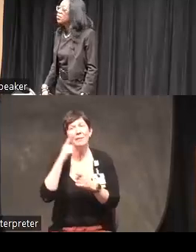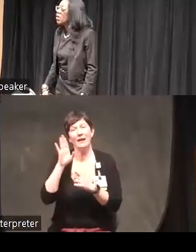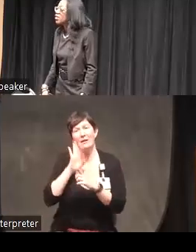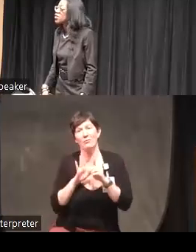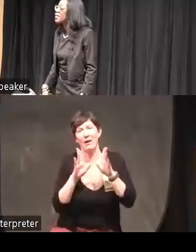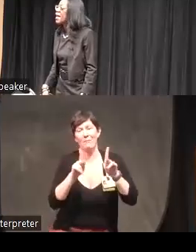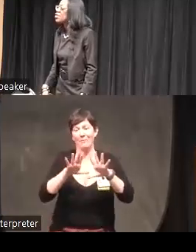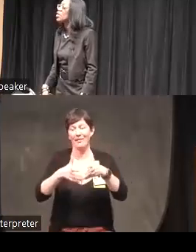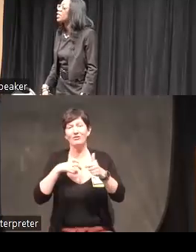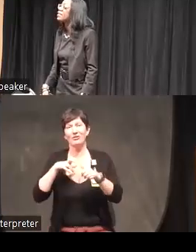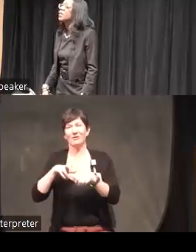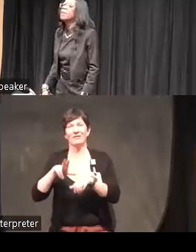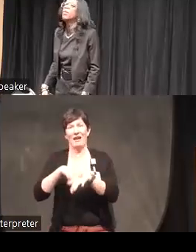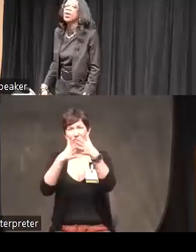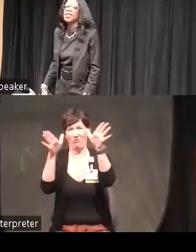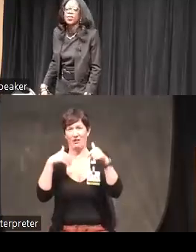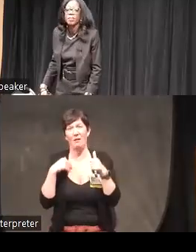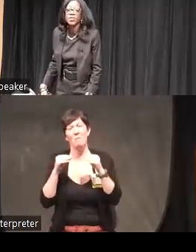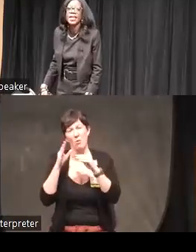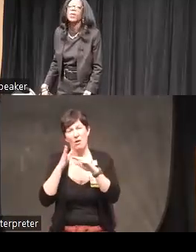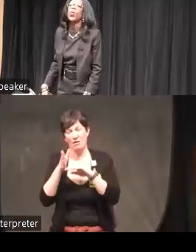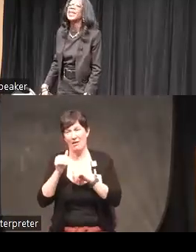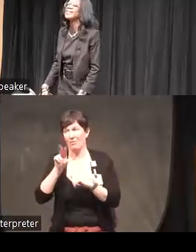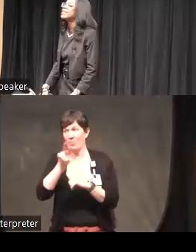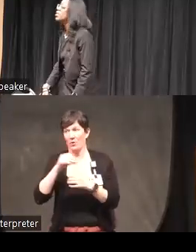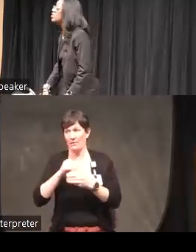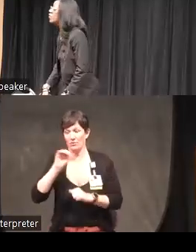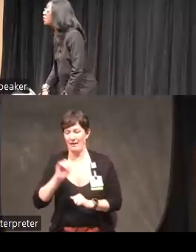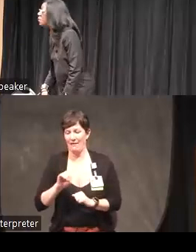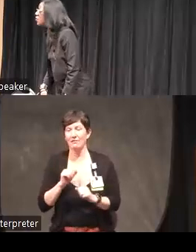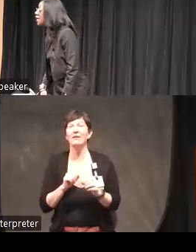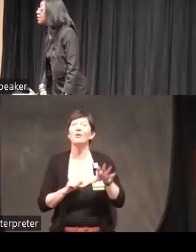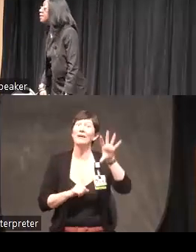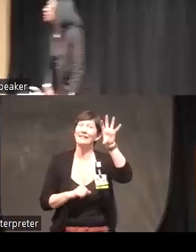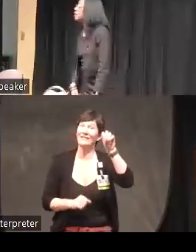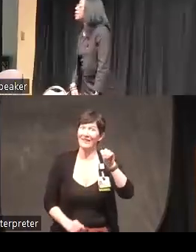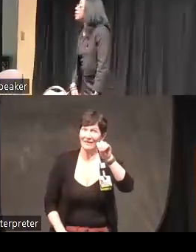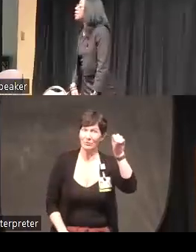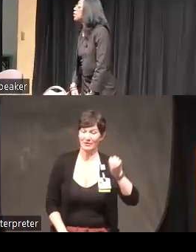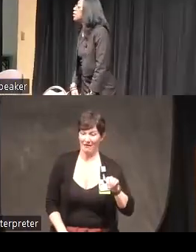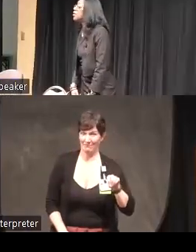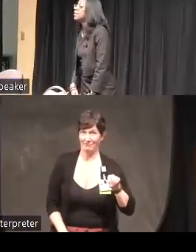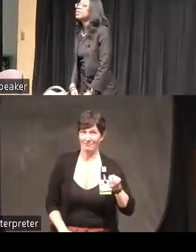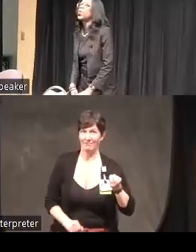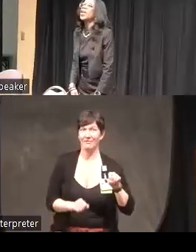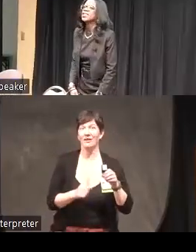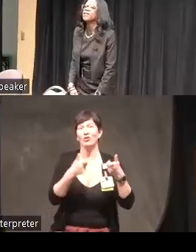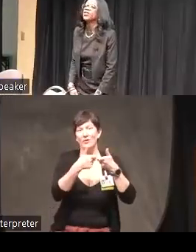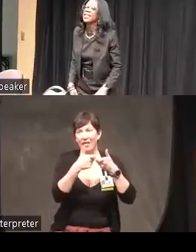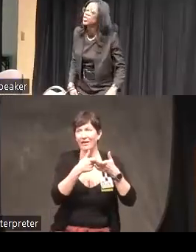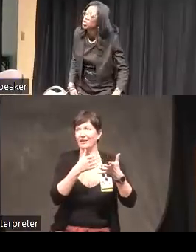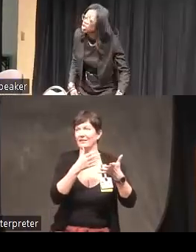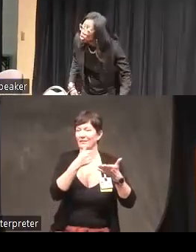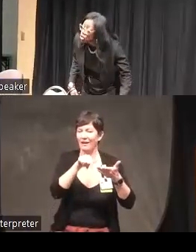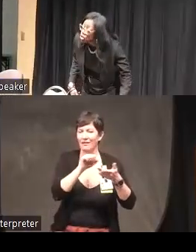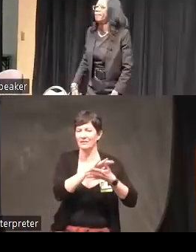know about in Rochester, but nationally, are likely spending more than 30%. And when it's as much as 50% to include utilities, what suffers